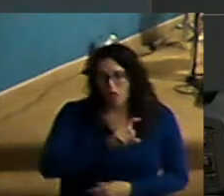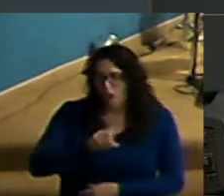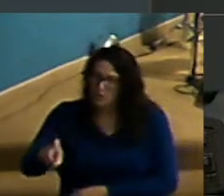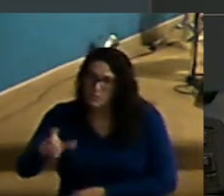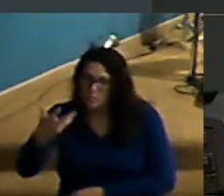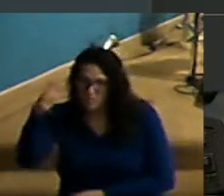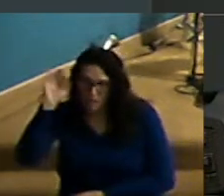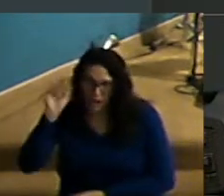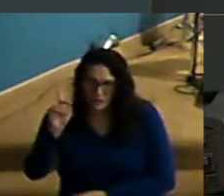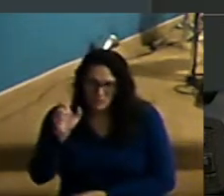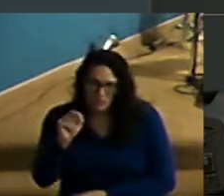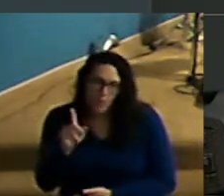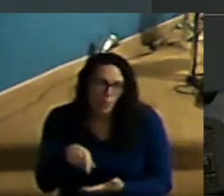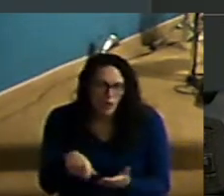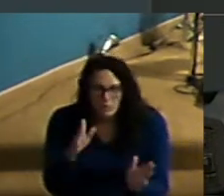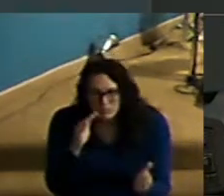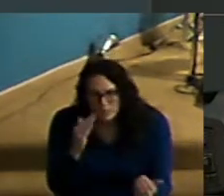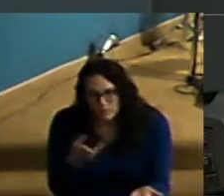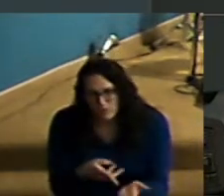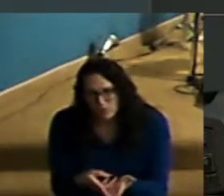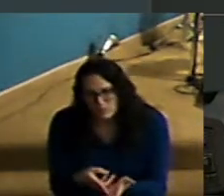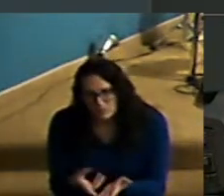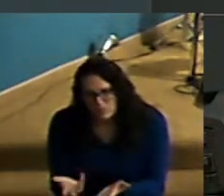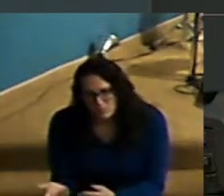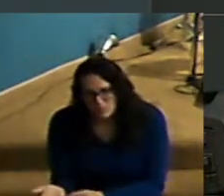den. What would you expect? I mean, let's be honest.